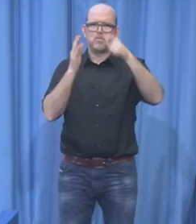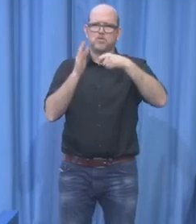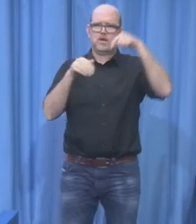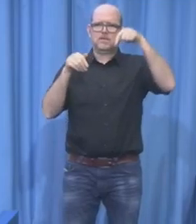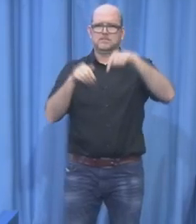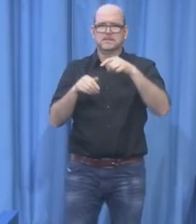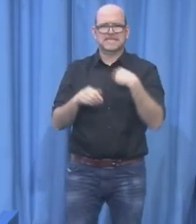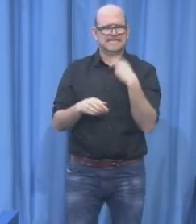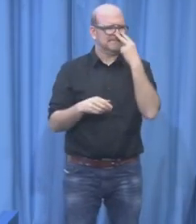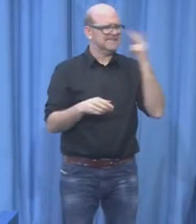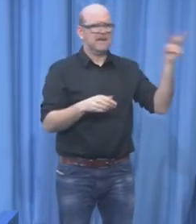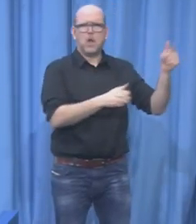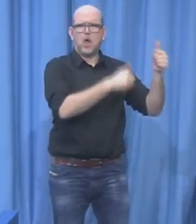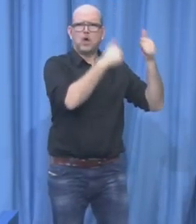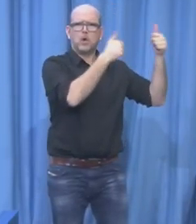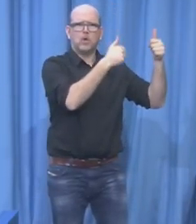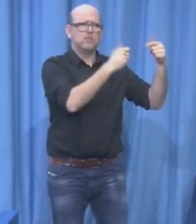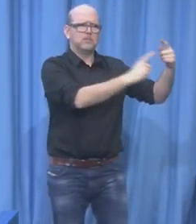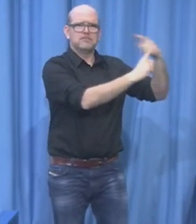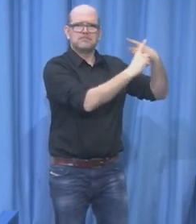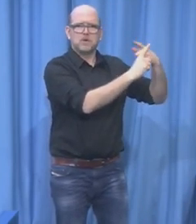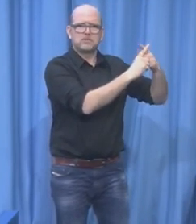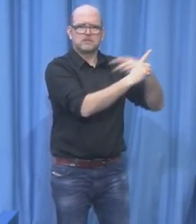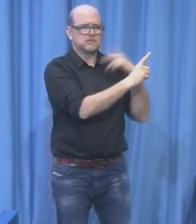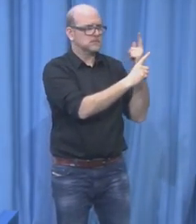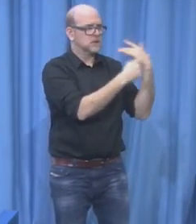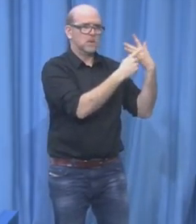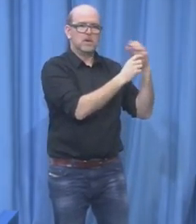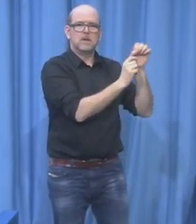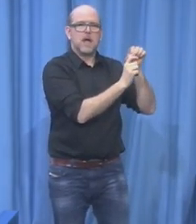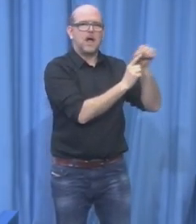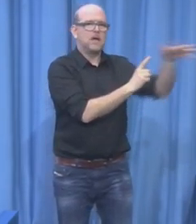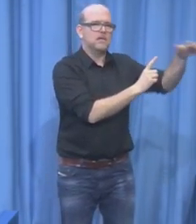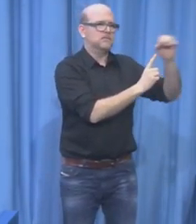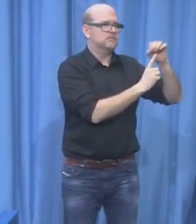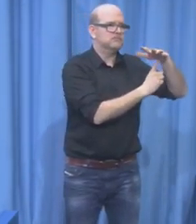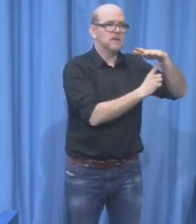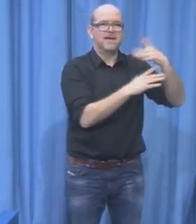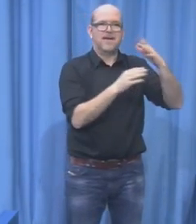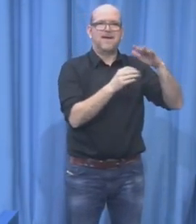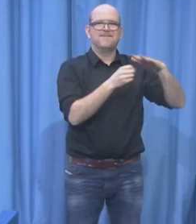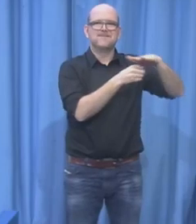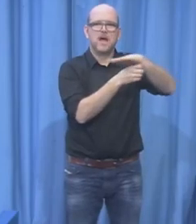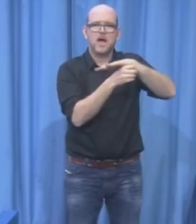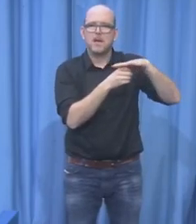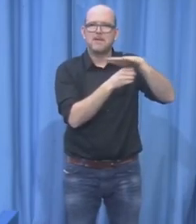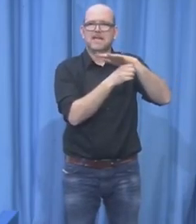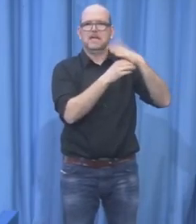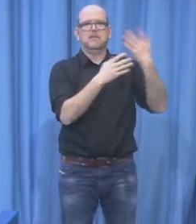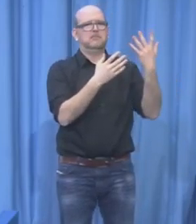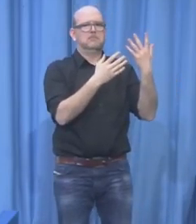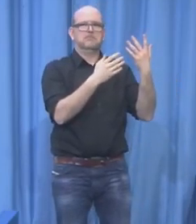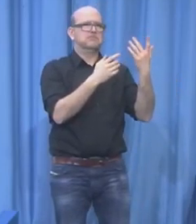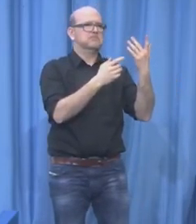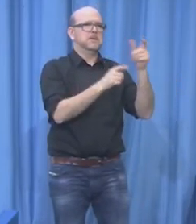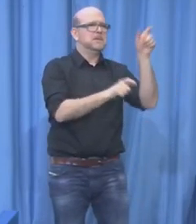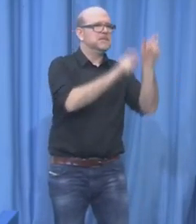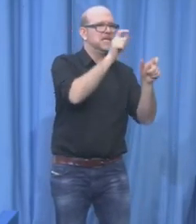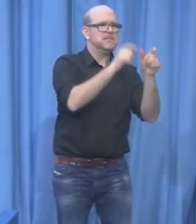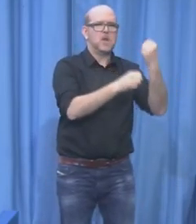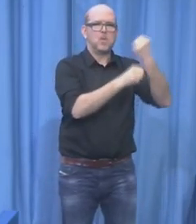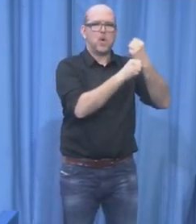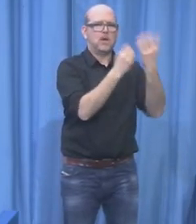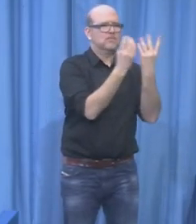now in our fourth year, and just to very briefly talk about our outcomes, the national average in Ireland